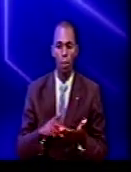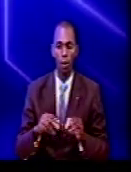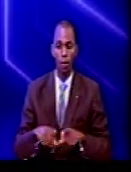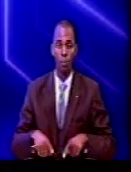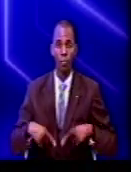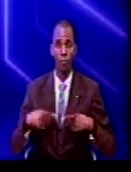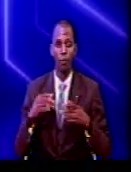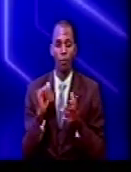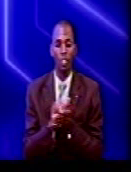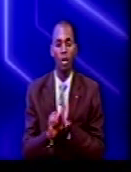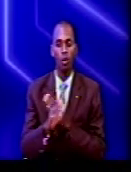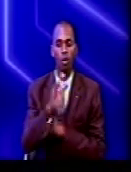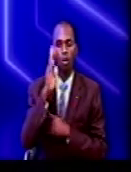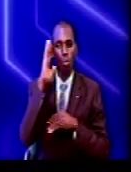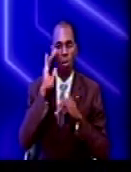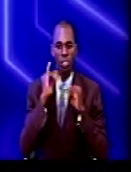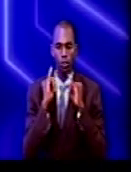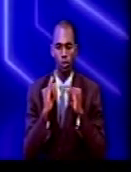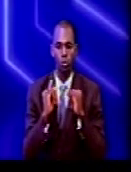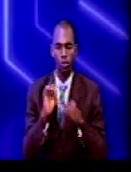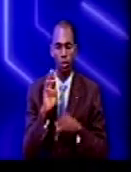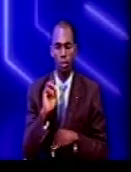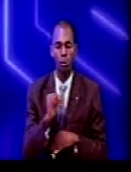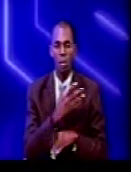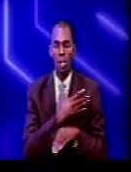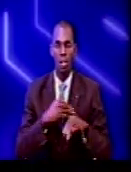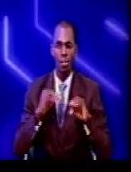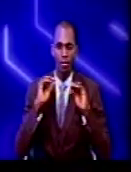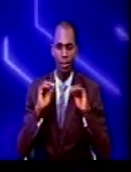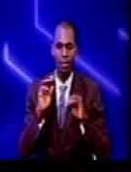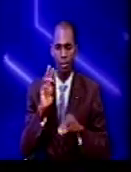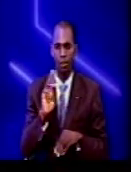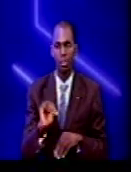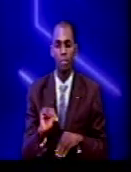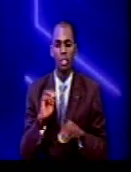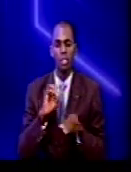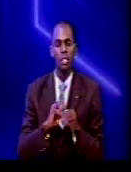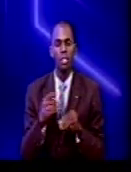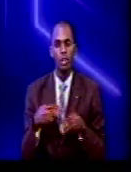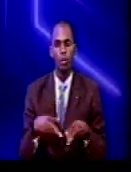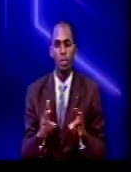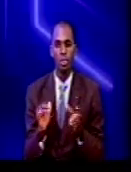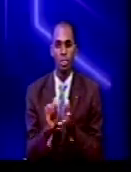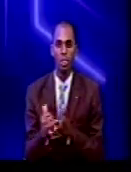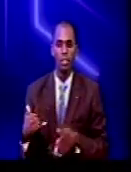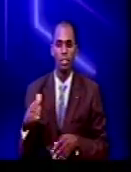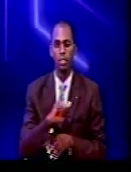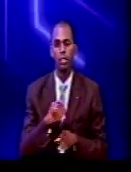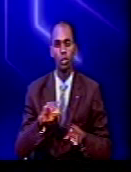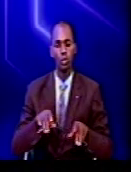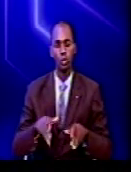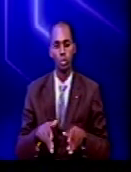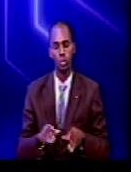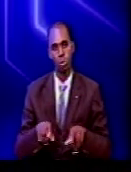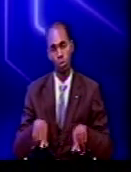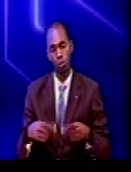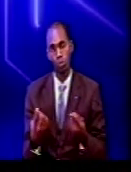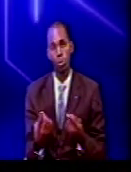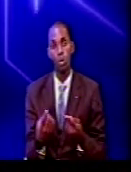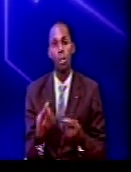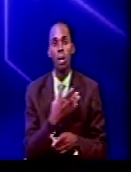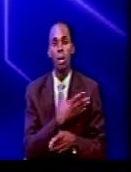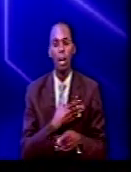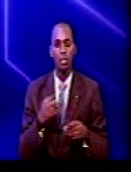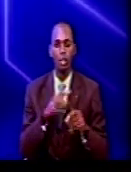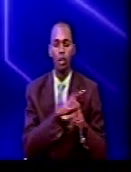that God will show them the path of life, that God will instruct them and teach them